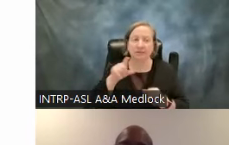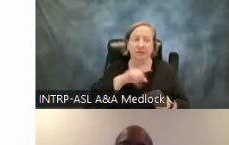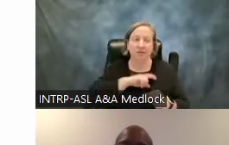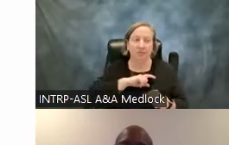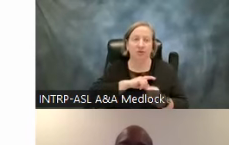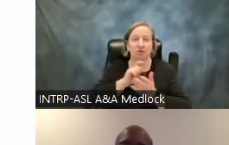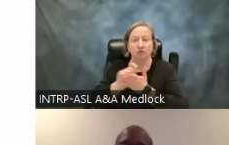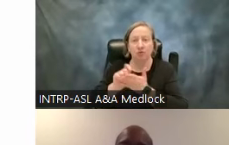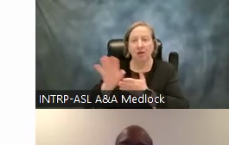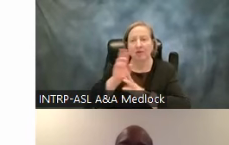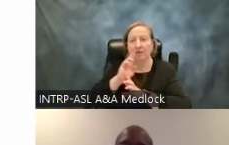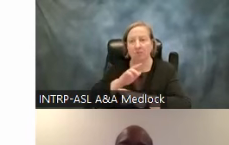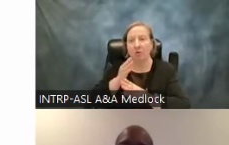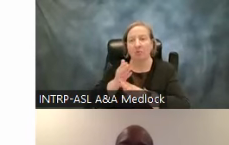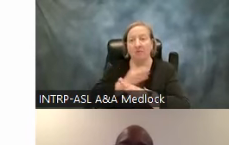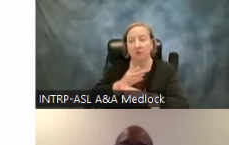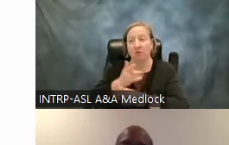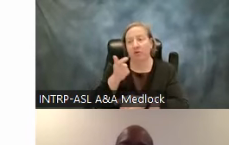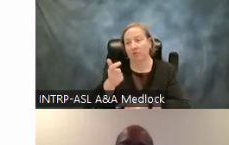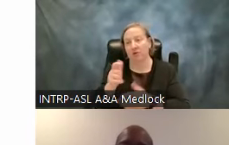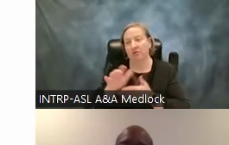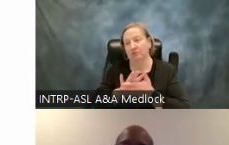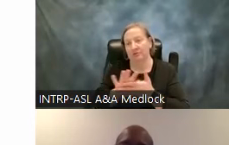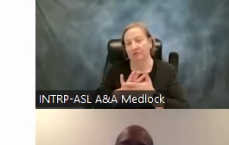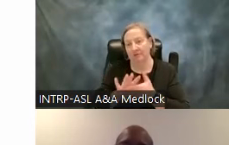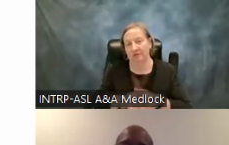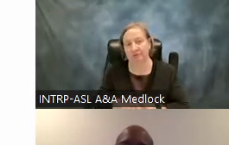write the report before they get to see the video footage.